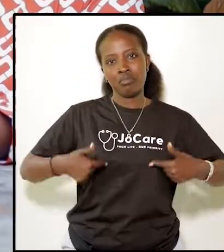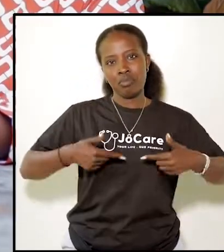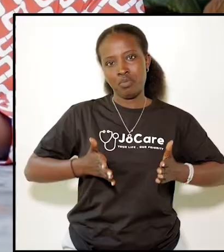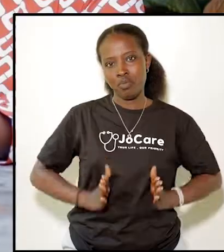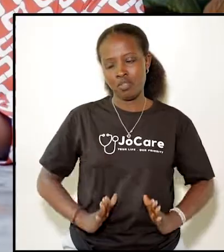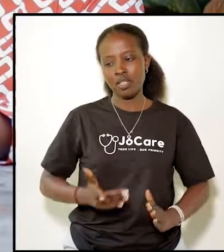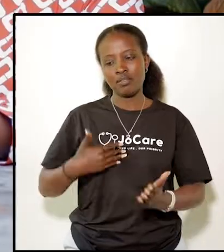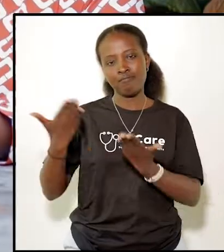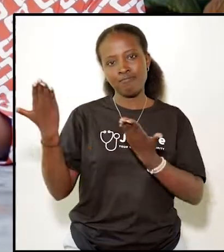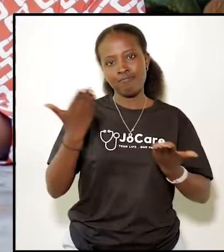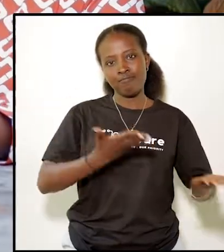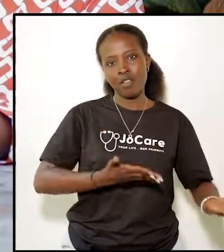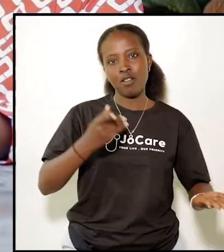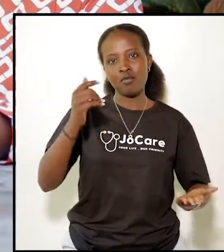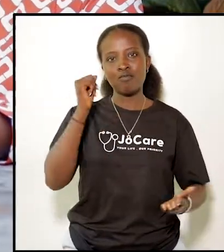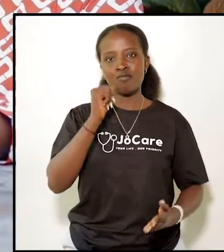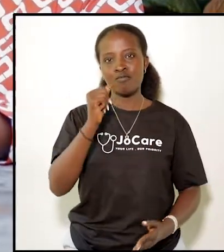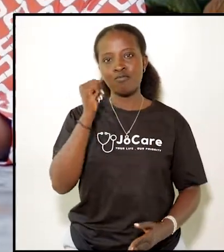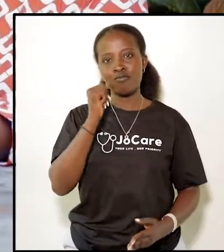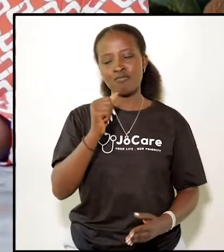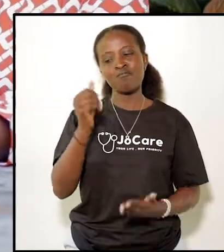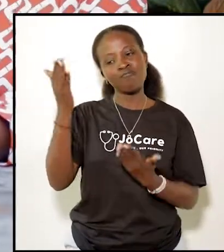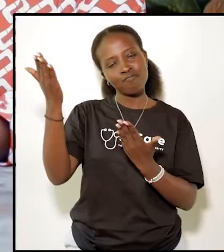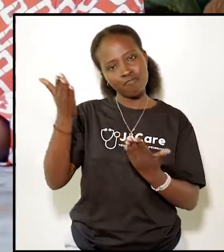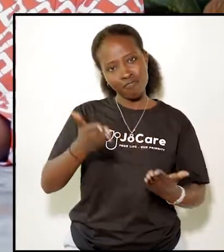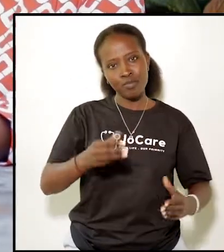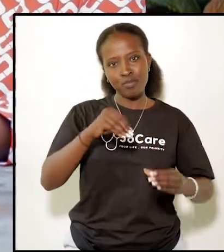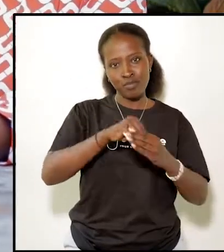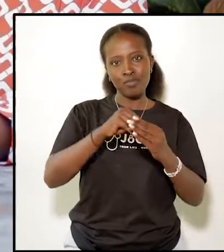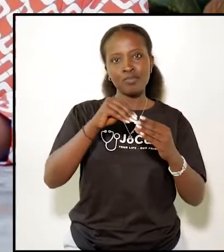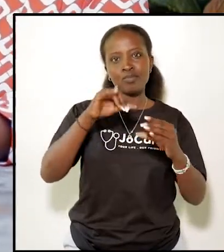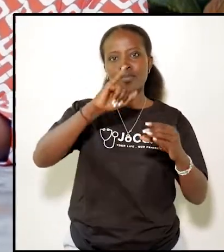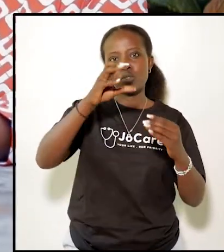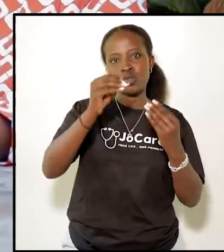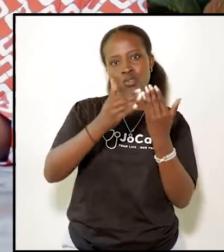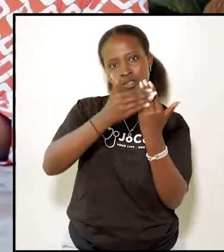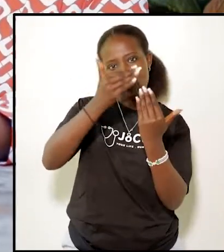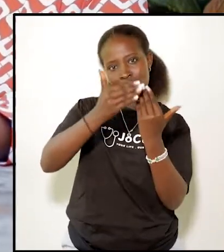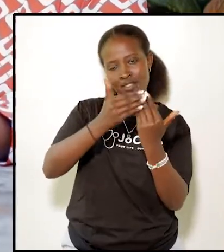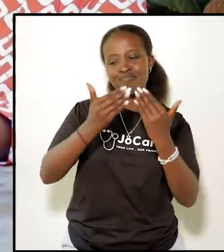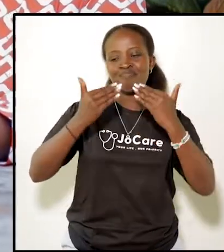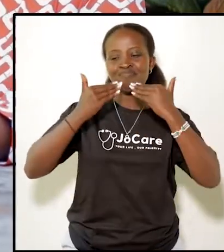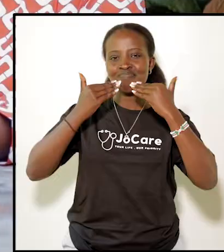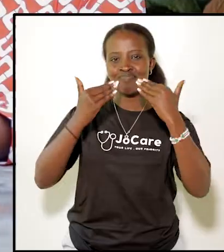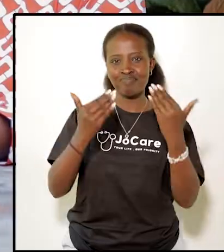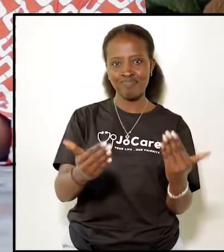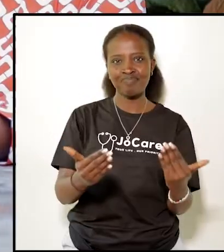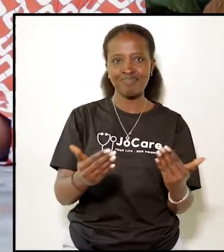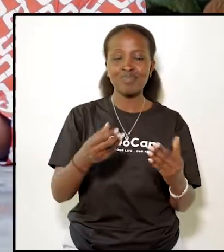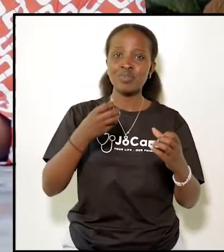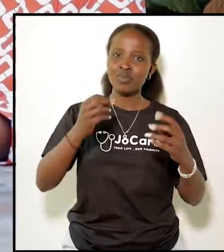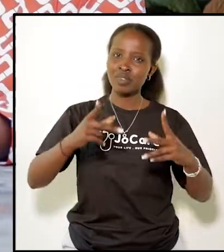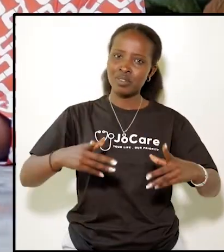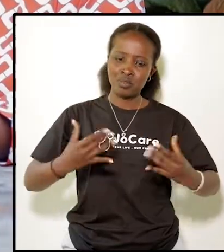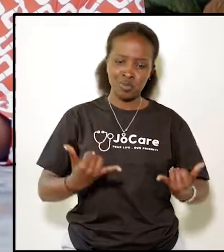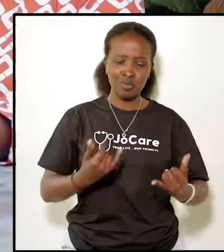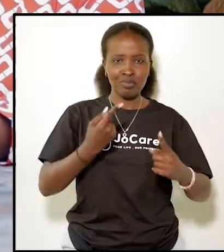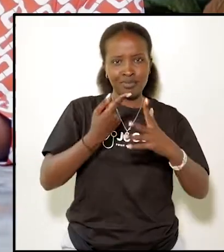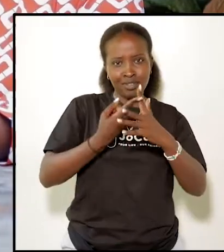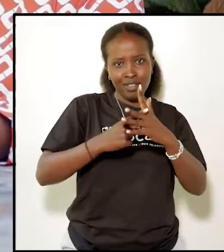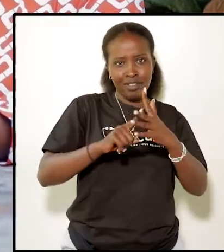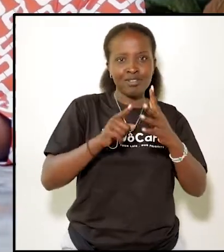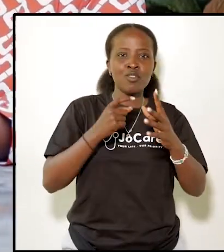me welcome her, and you are welcome in JoCare. Thank you. Yes, can you start